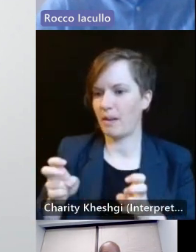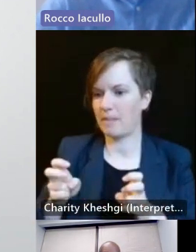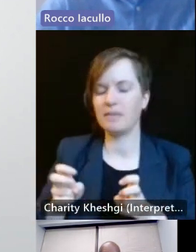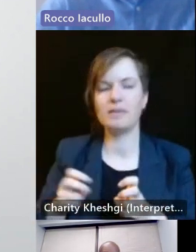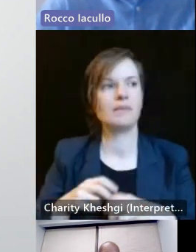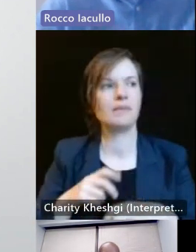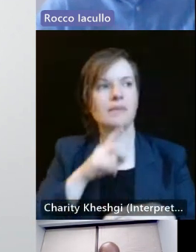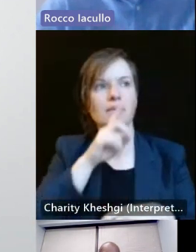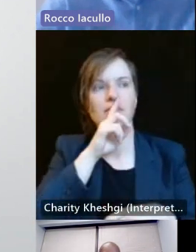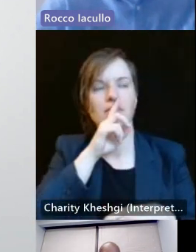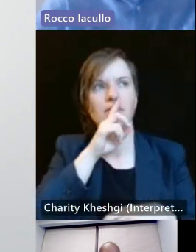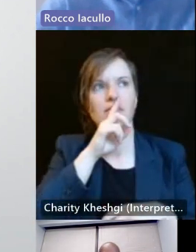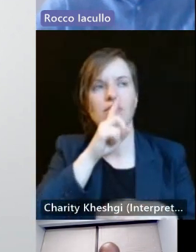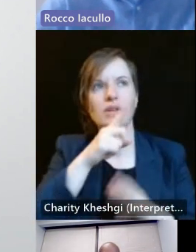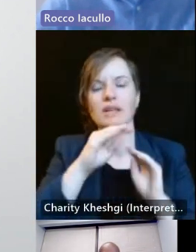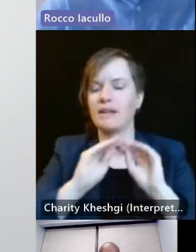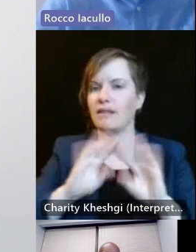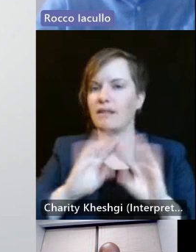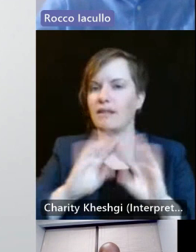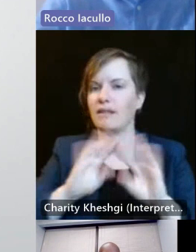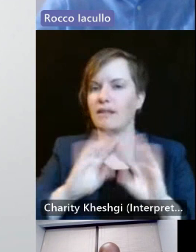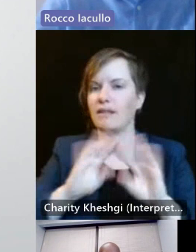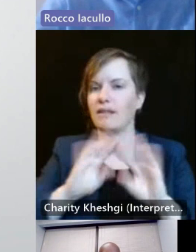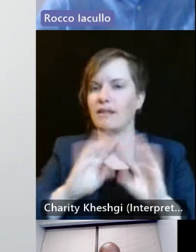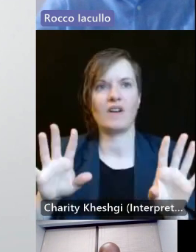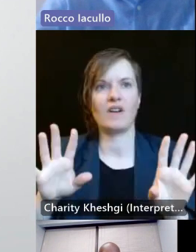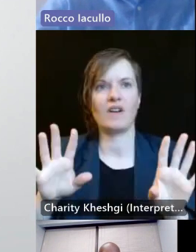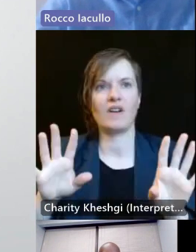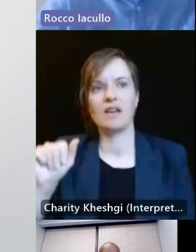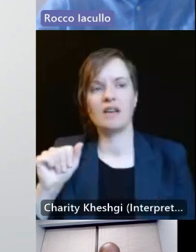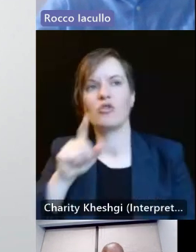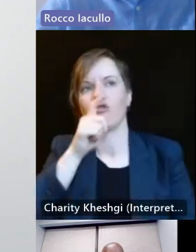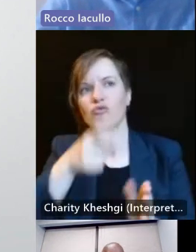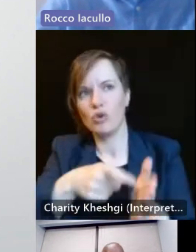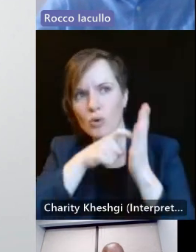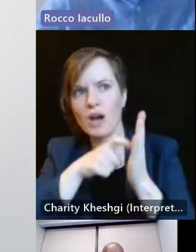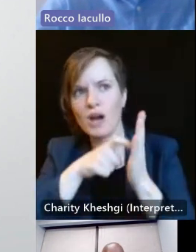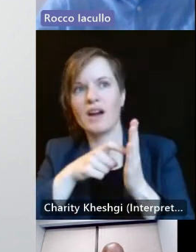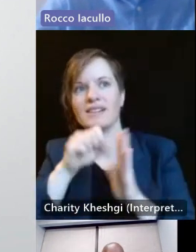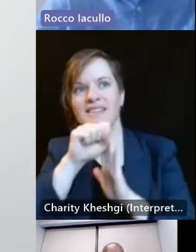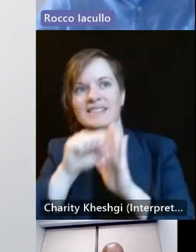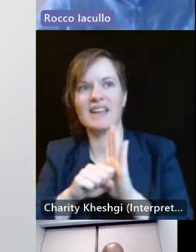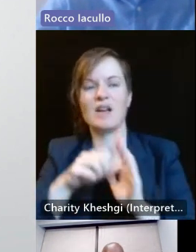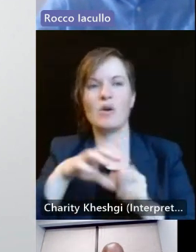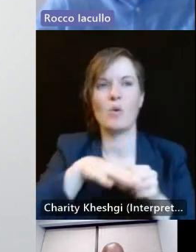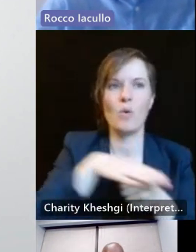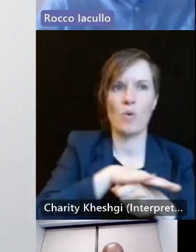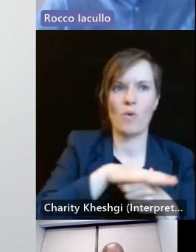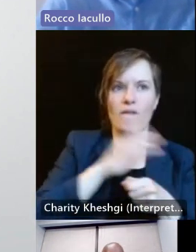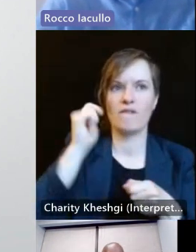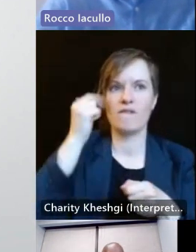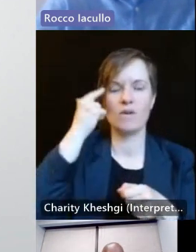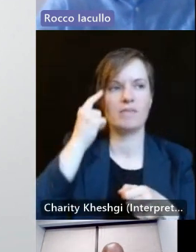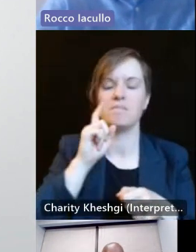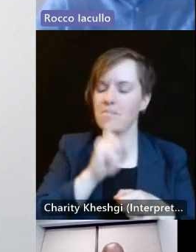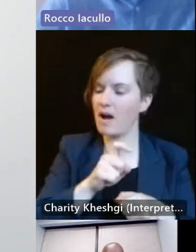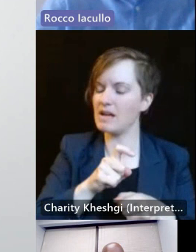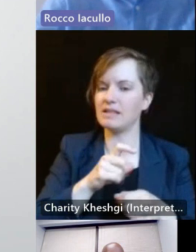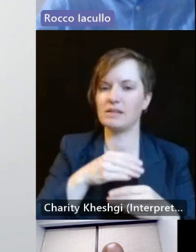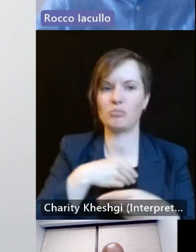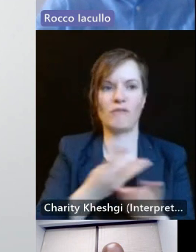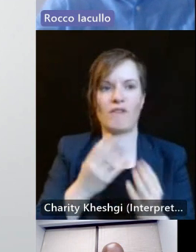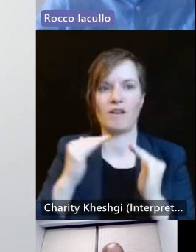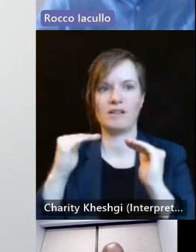and local governments to ensure that they are providing equal access in their emergency preparedness